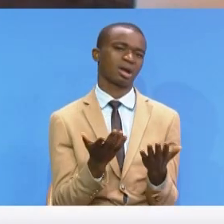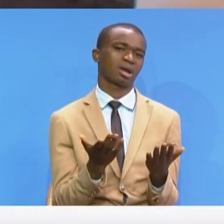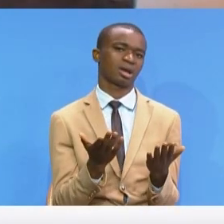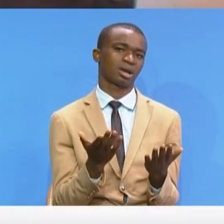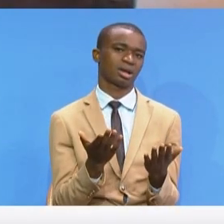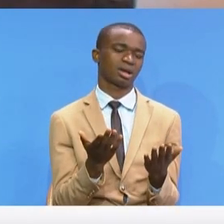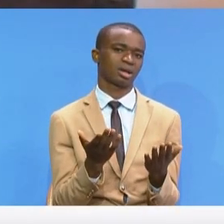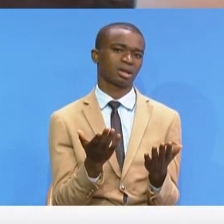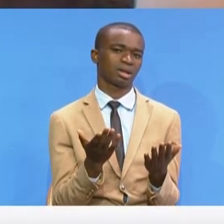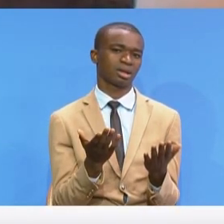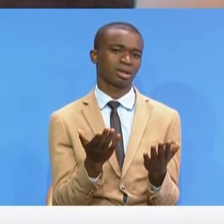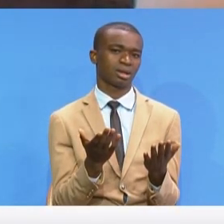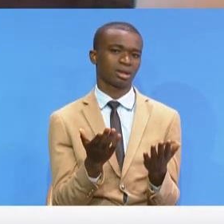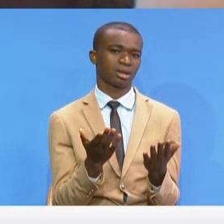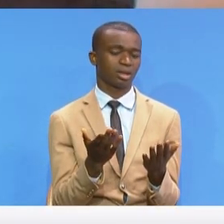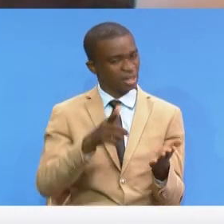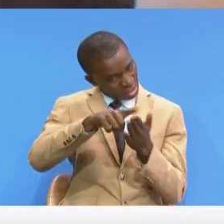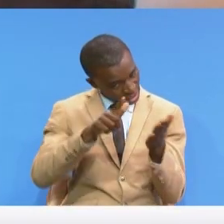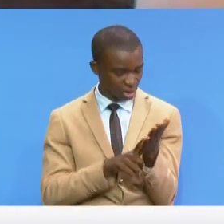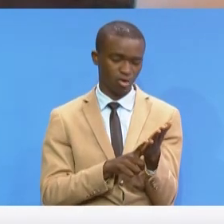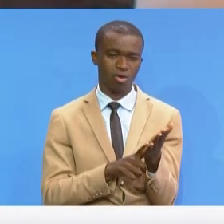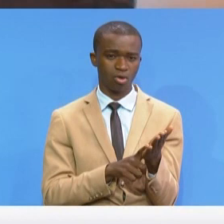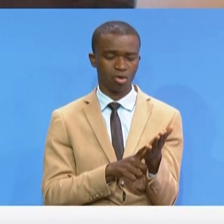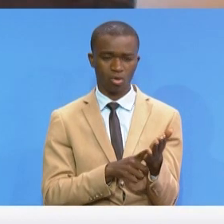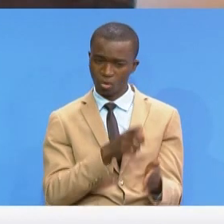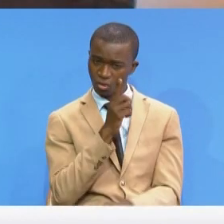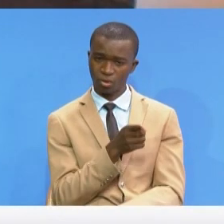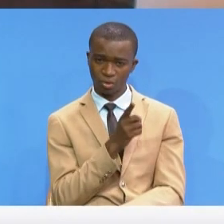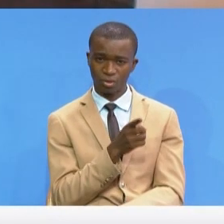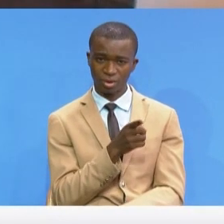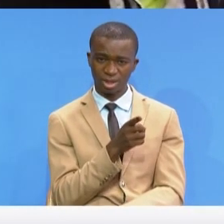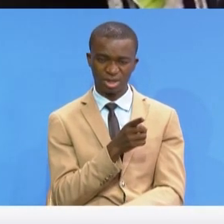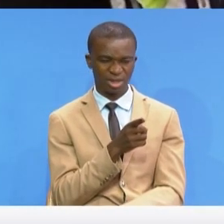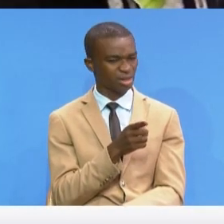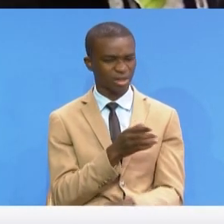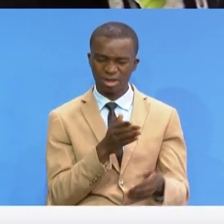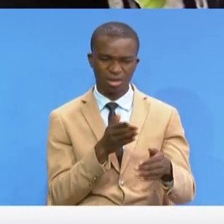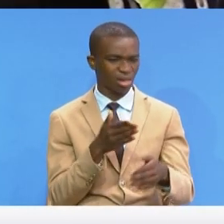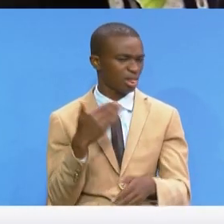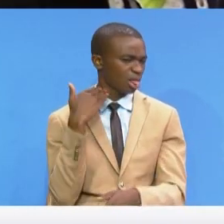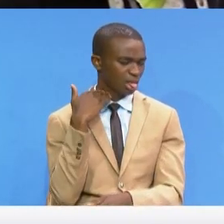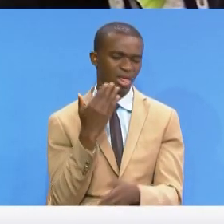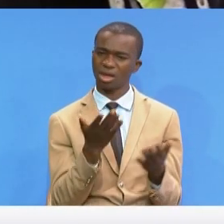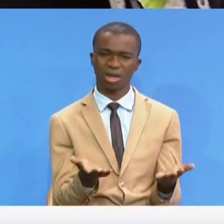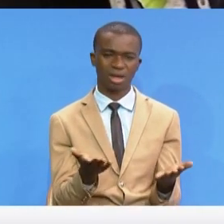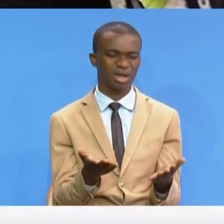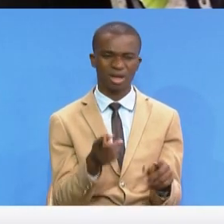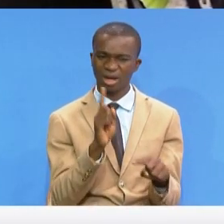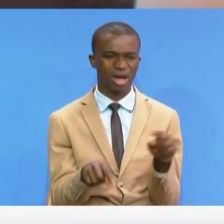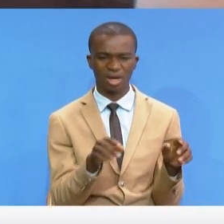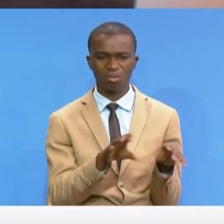But when you hit a legal pothole, you're just stuck. You can't